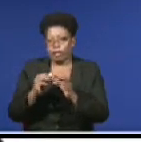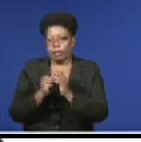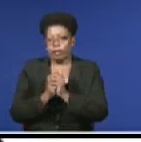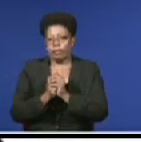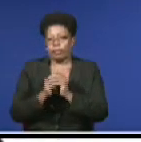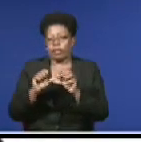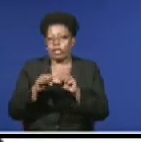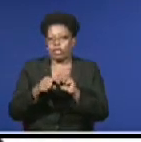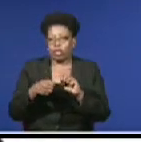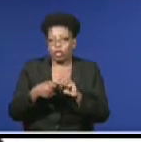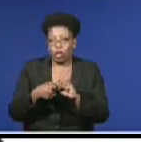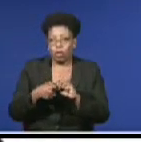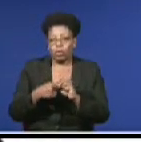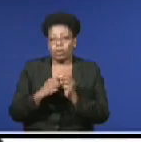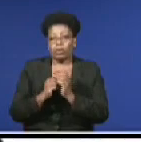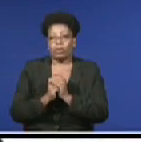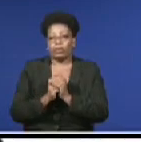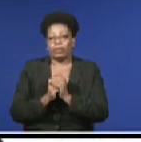So